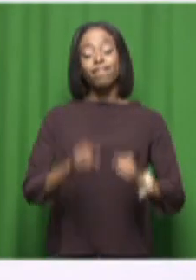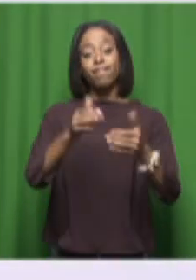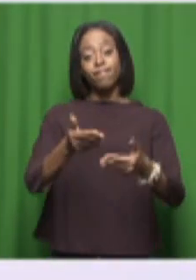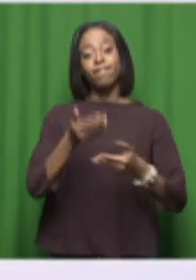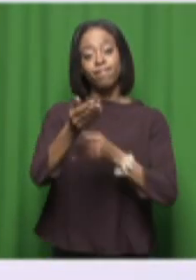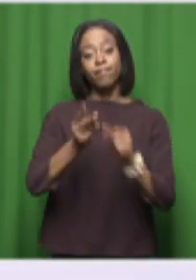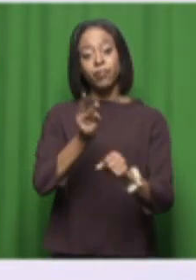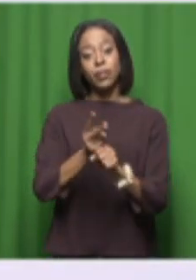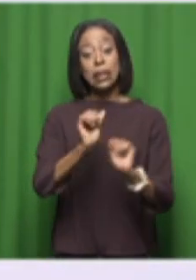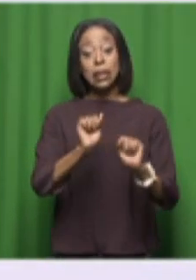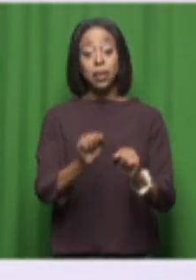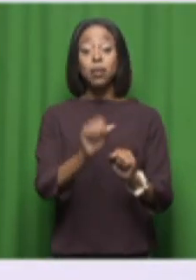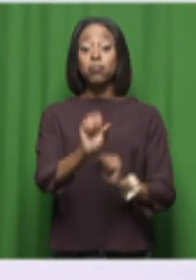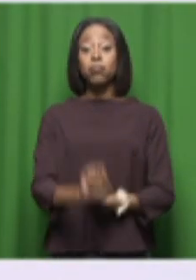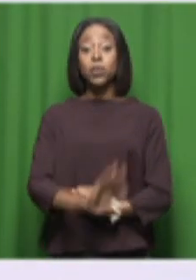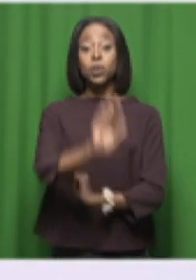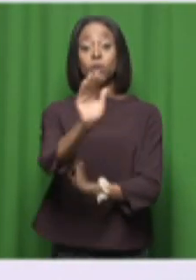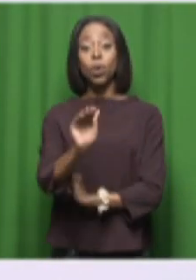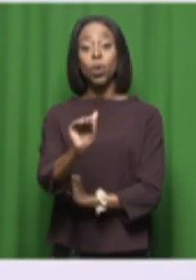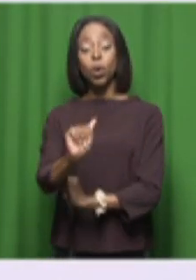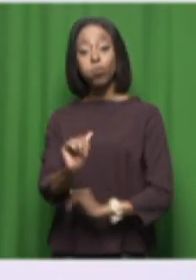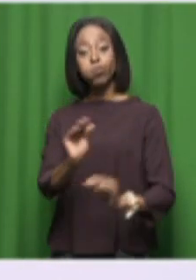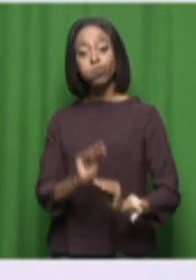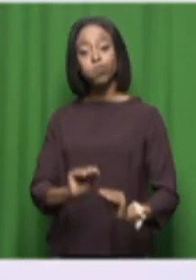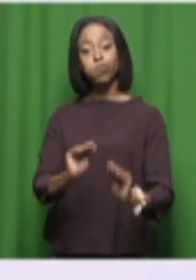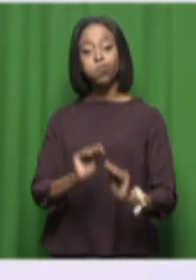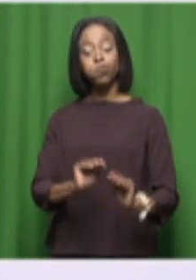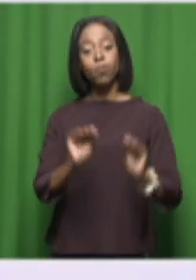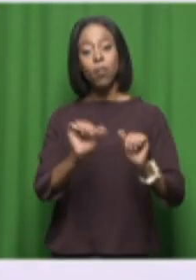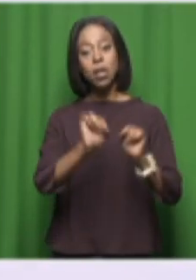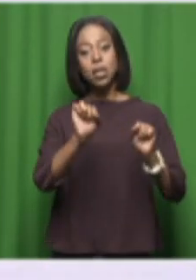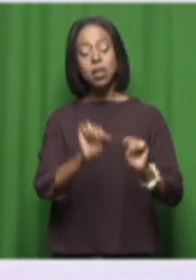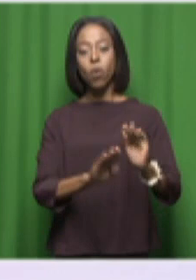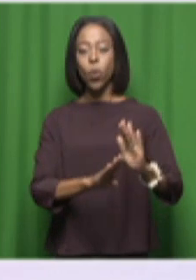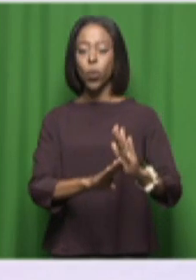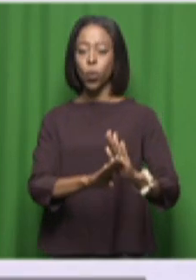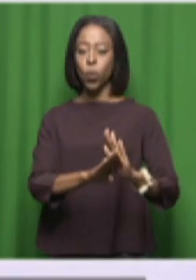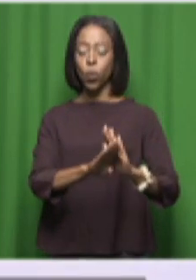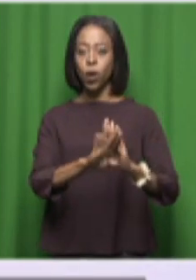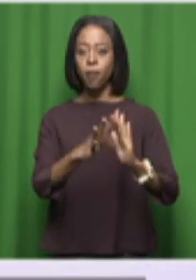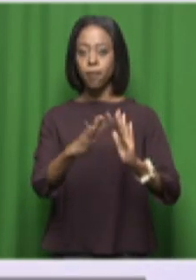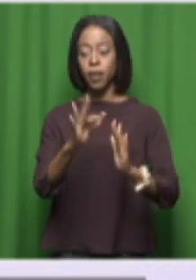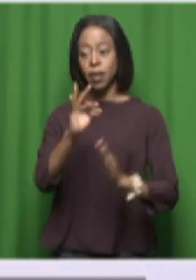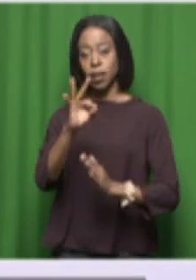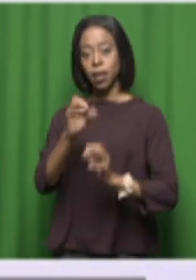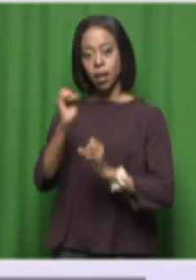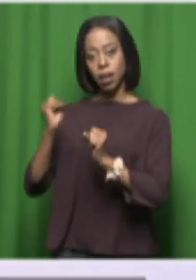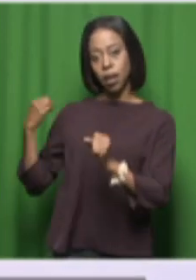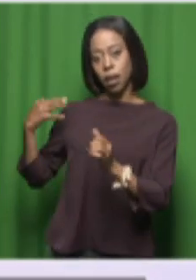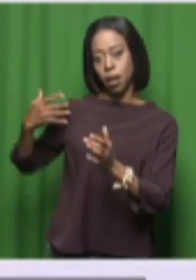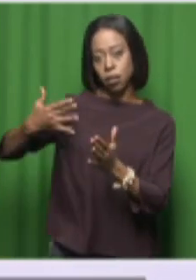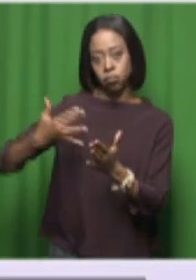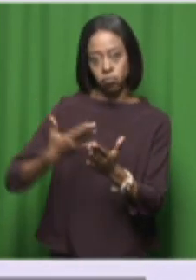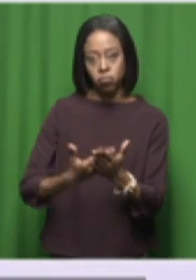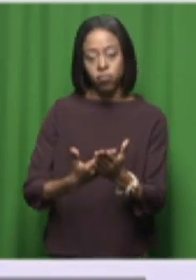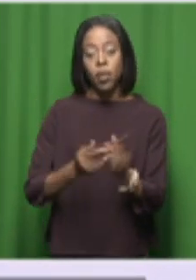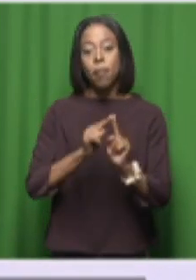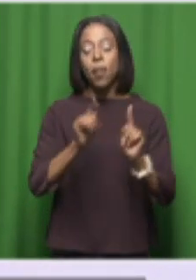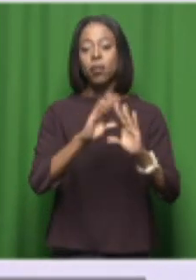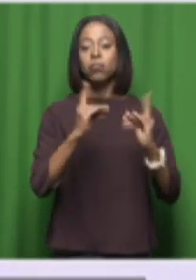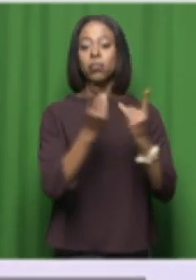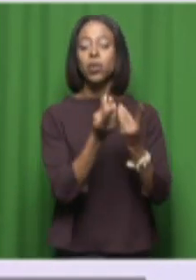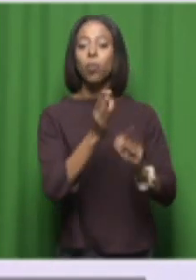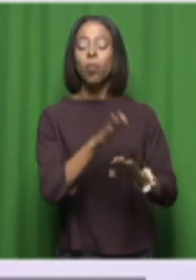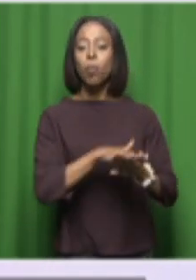Welcome back. Now, although South Africa's education system has made great strides over the past 30 years of our democracy, the Department of